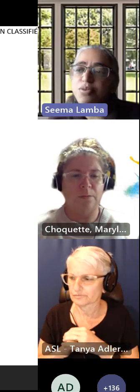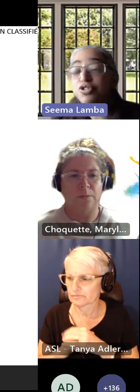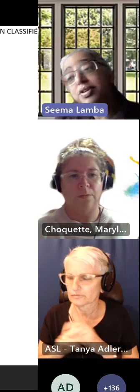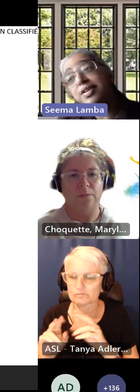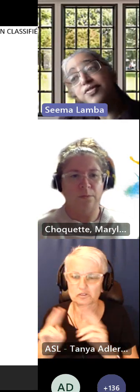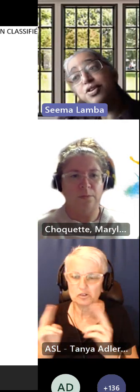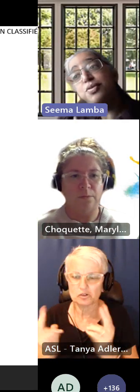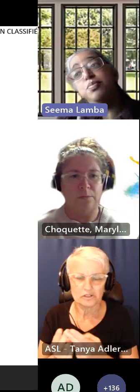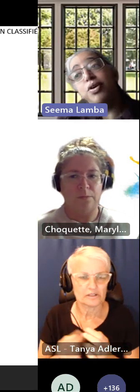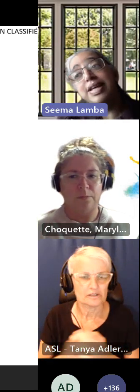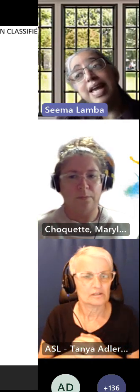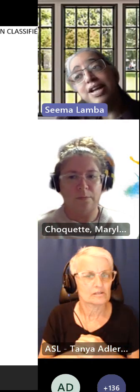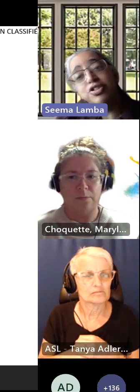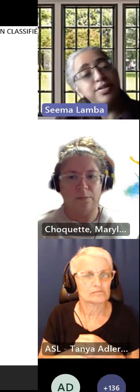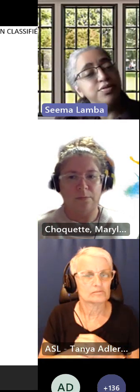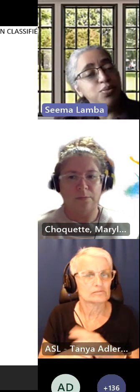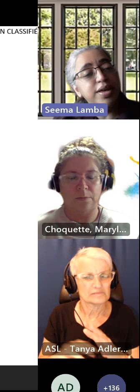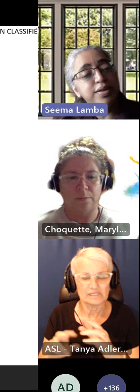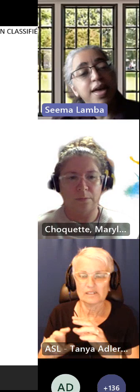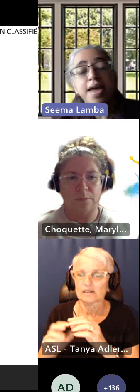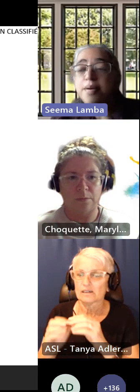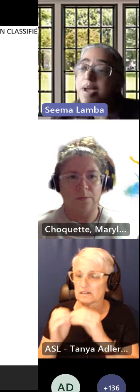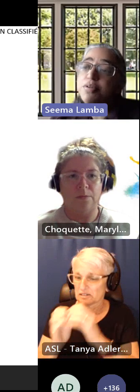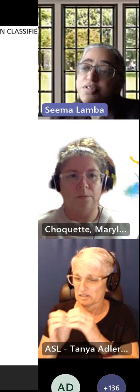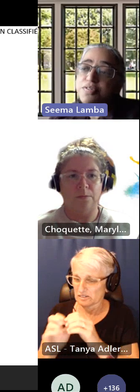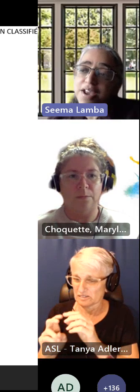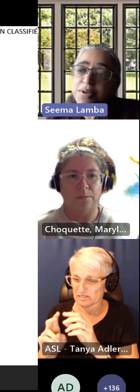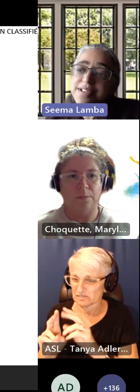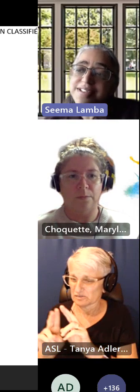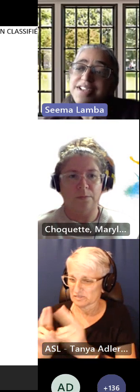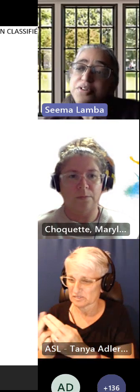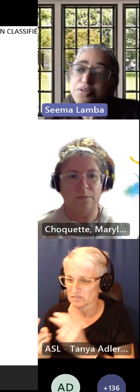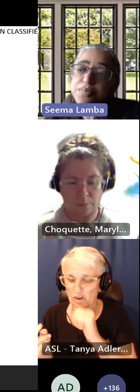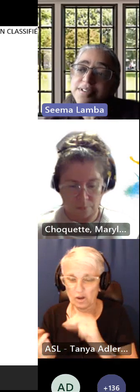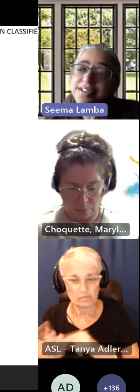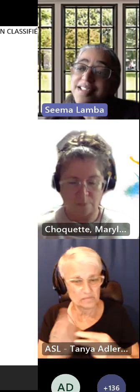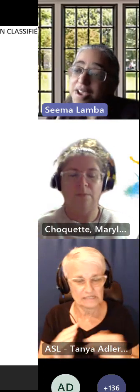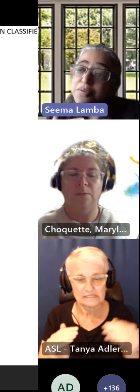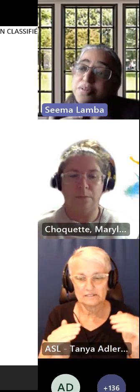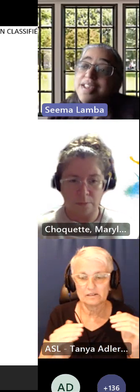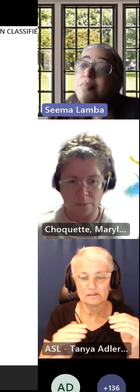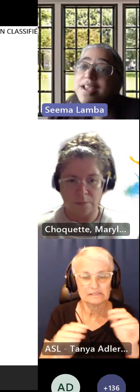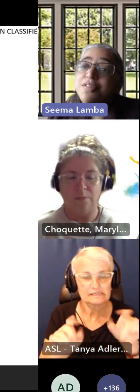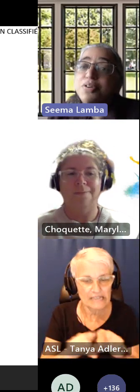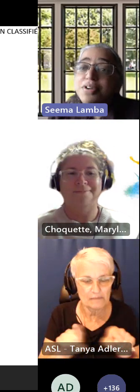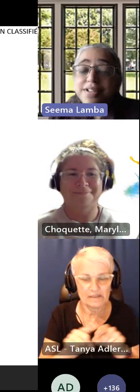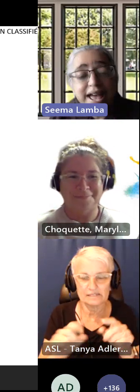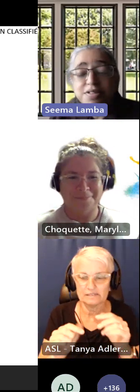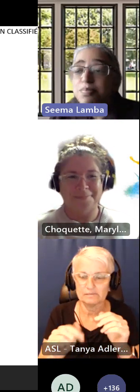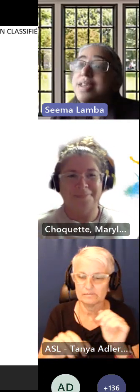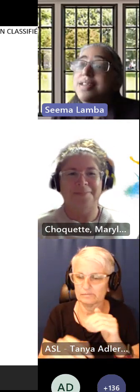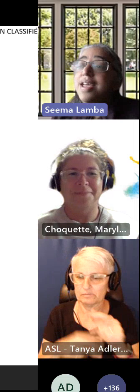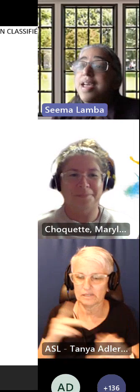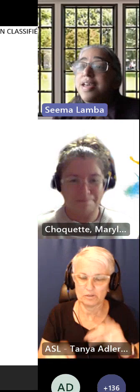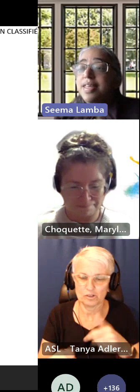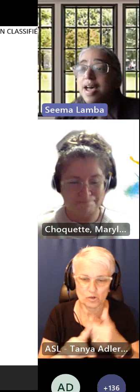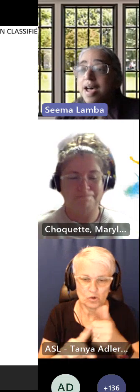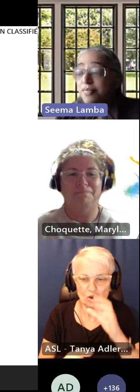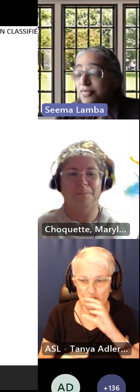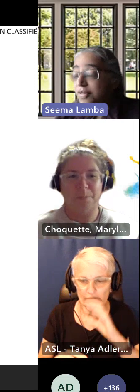emphasize that we shouldn't confuse bargaining agents with members of equity-seeking groups, because I will say my experience has